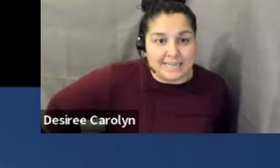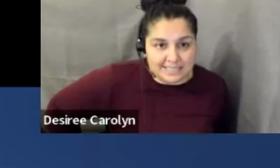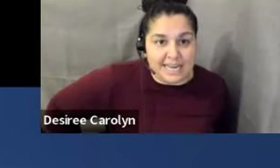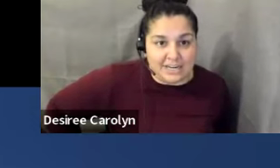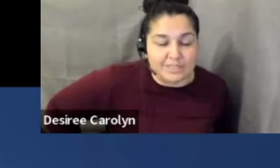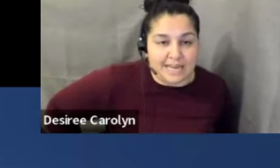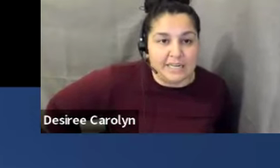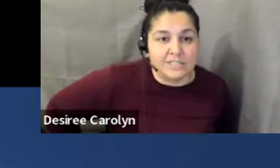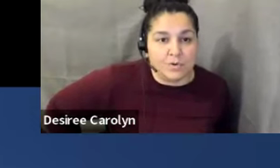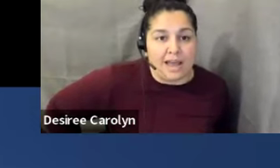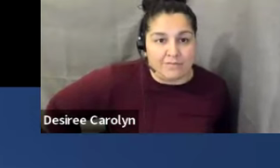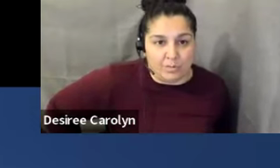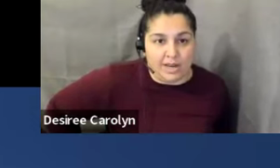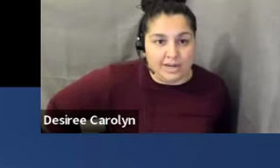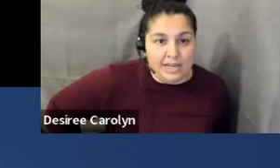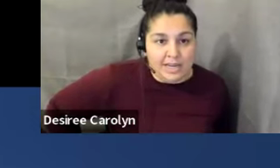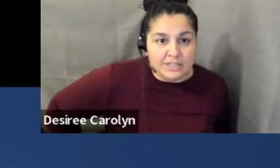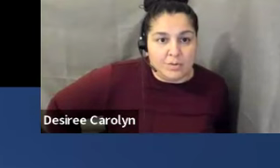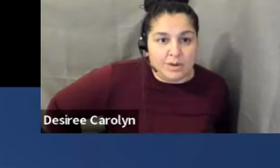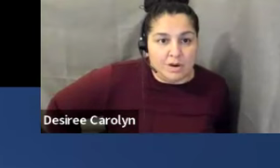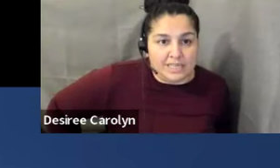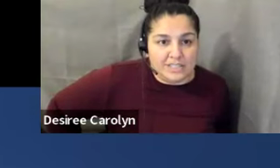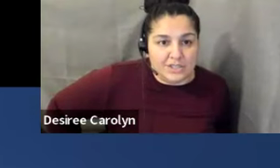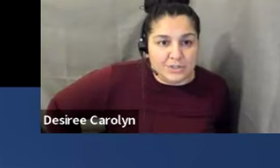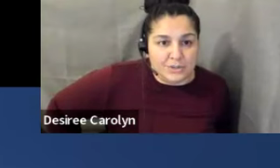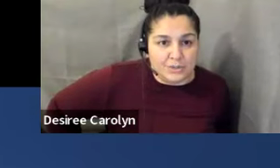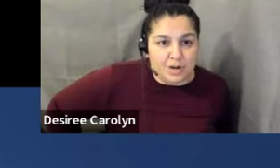to use text, can use that. It is for everyone. So I wanted to